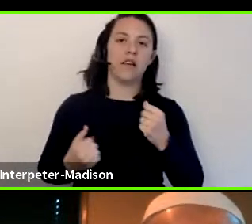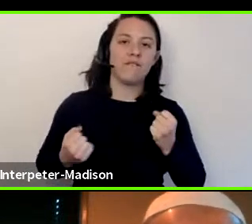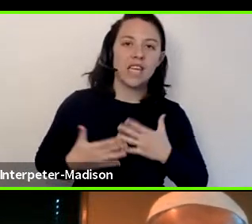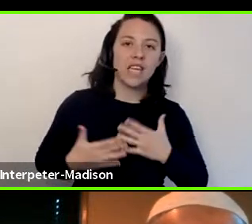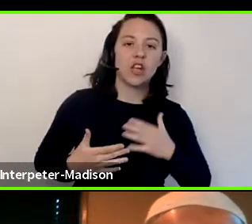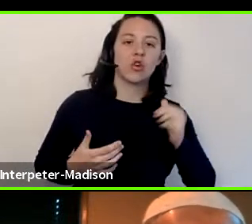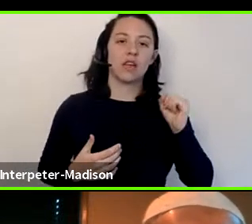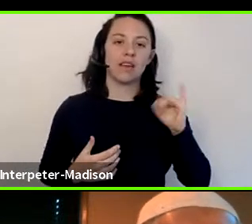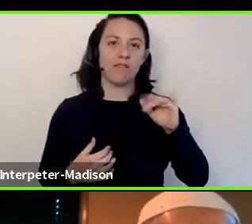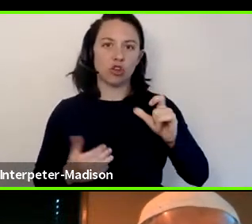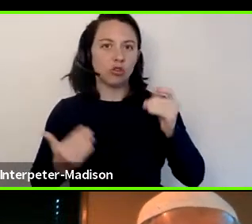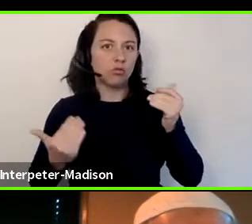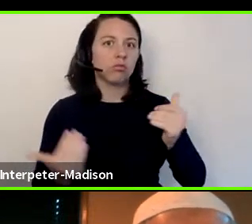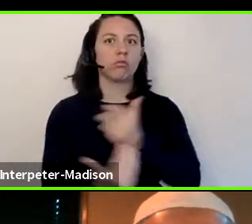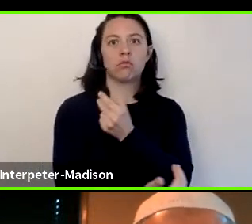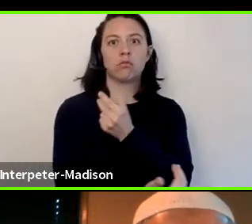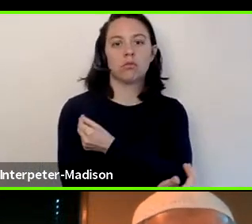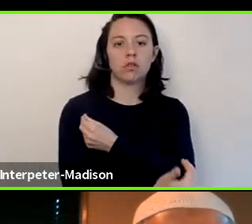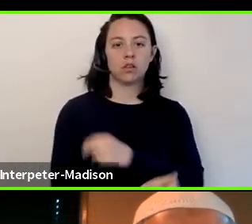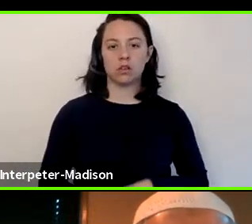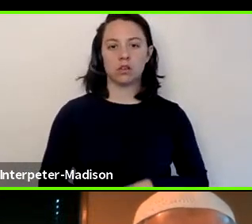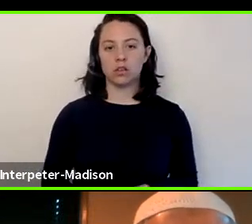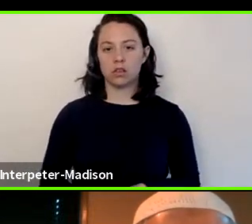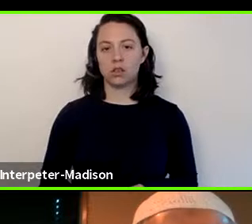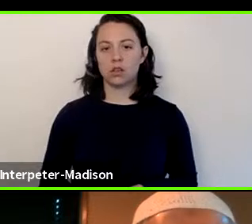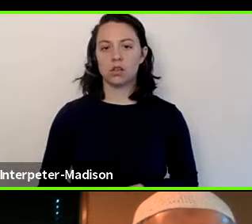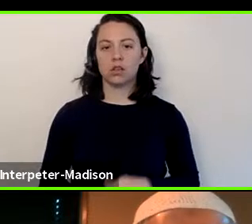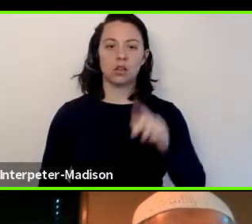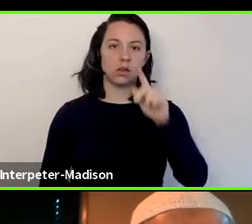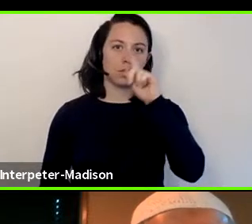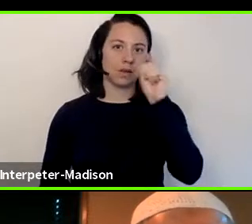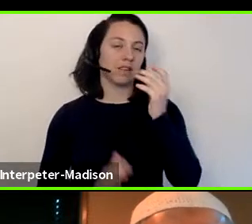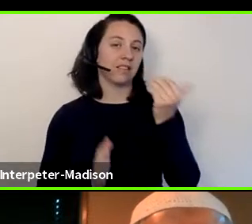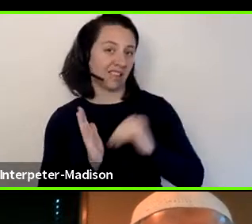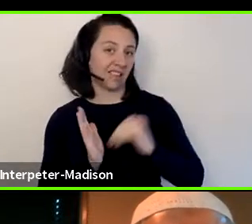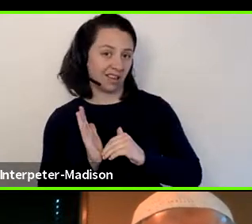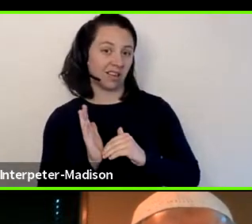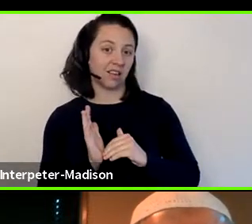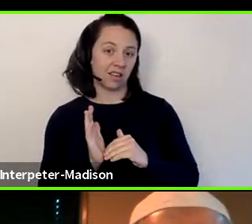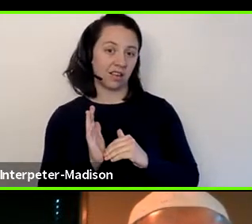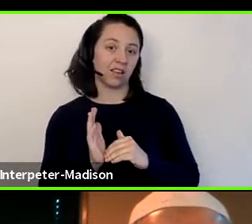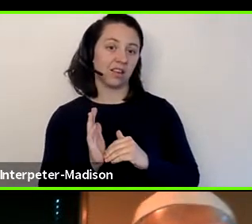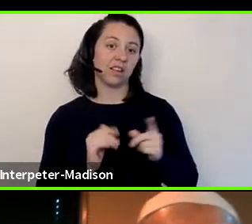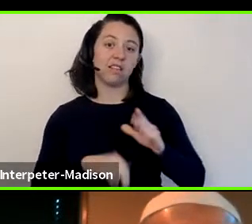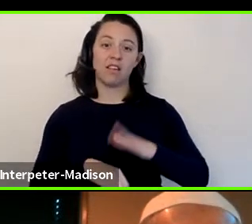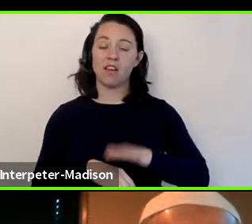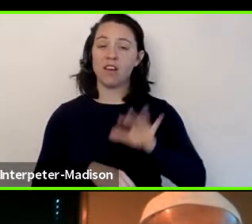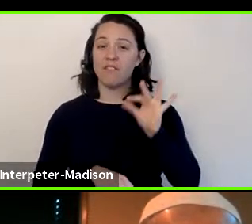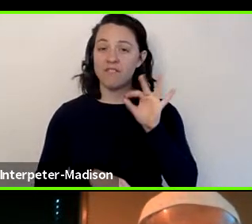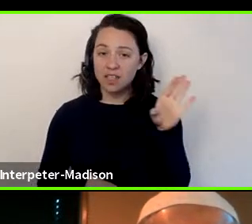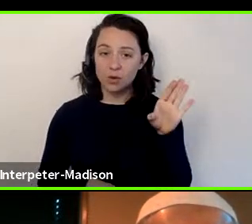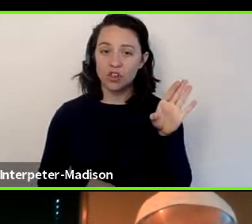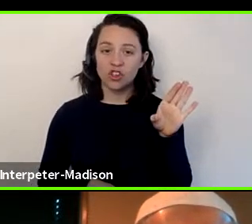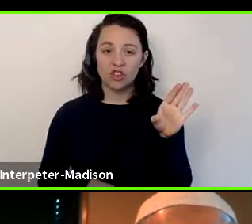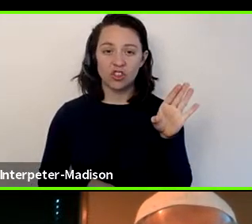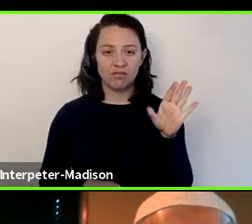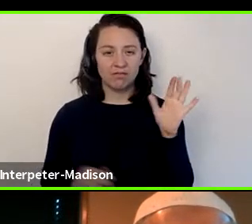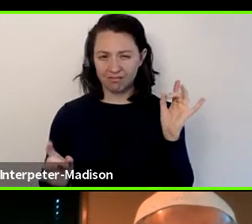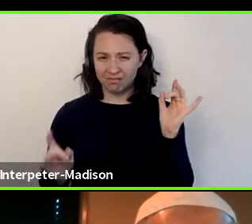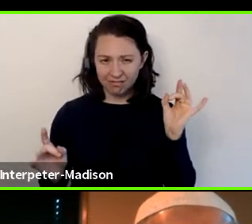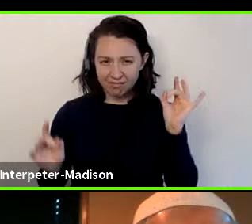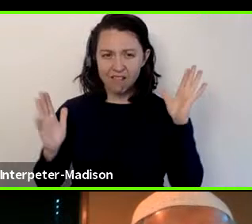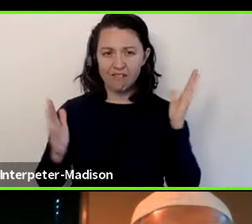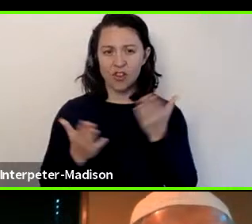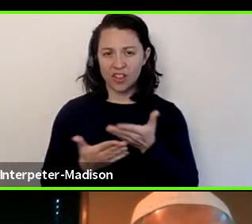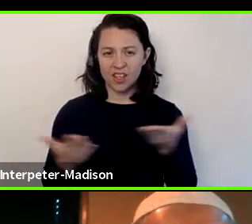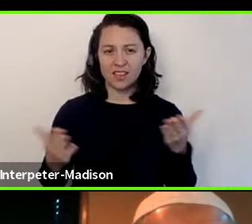take it or not. Because again, unfortunately, in the Facebook, there are so terrible things some people